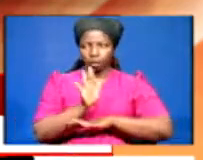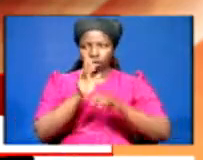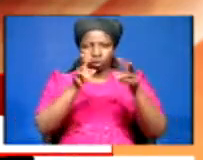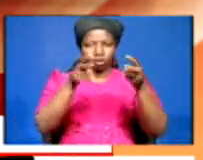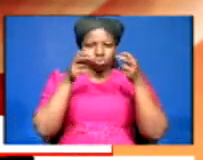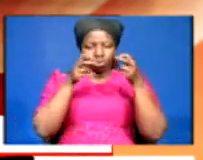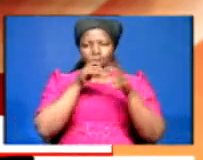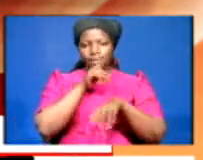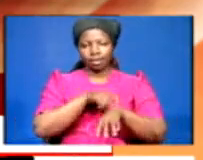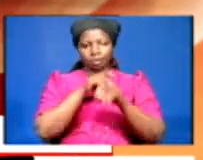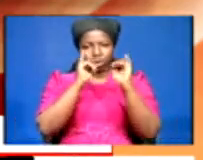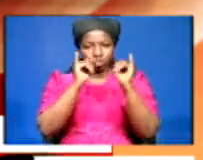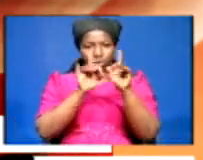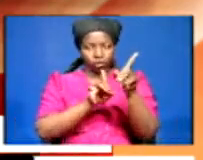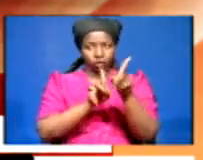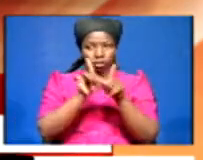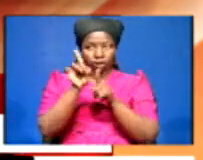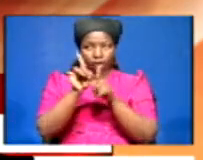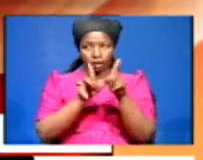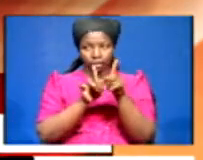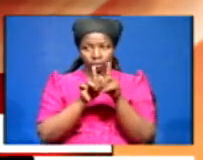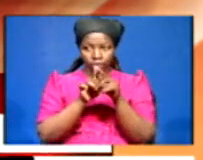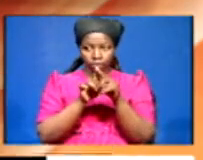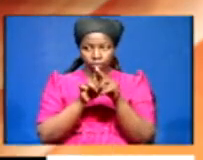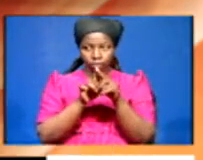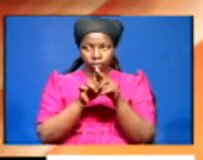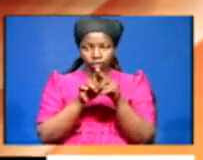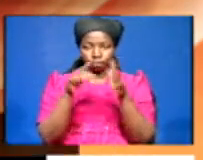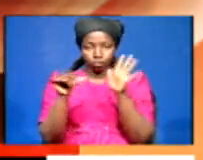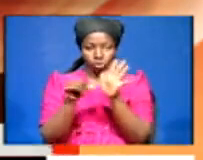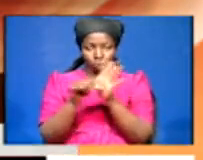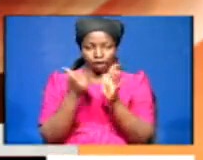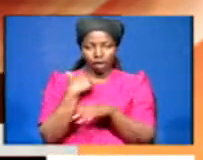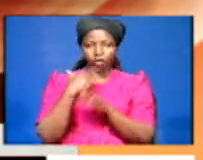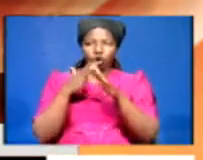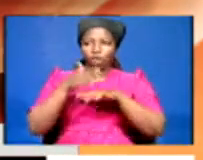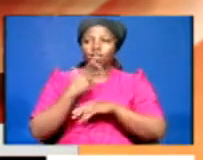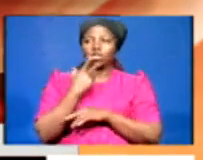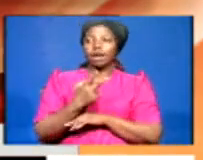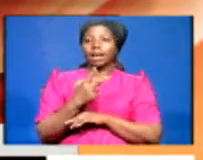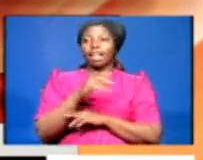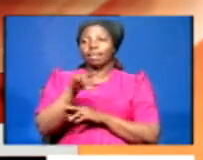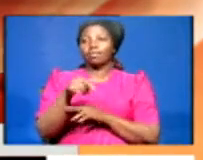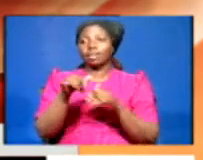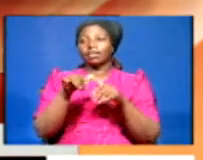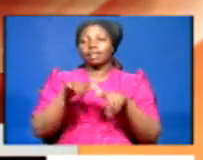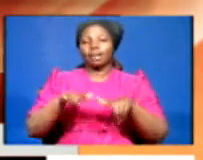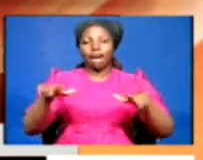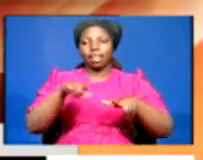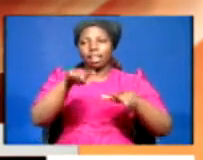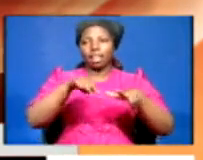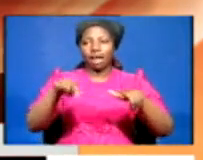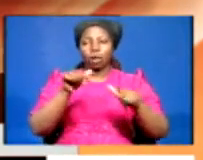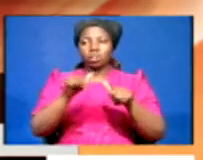trouble is brewing over a 230 acre piece of land that has four years been used by Siemens